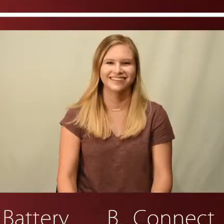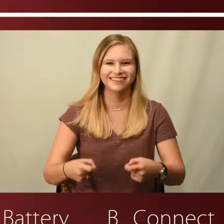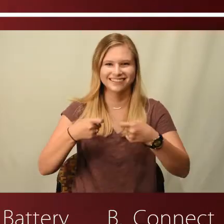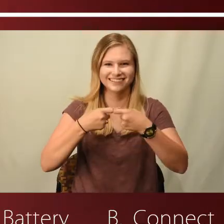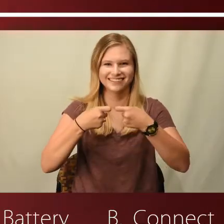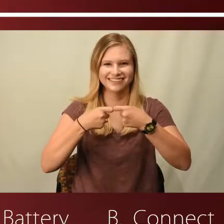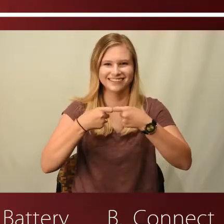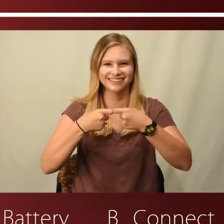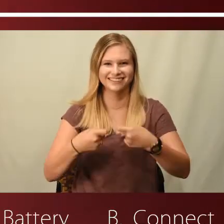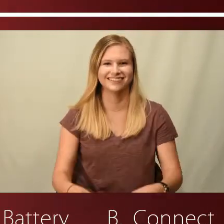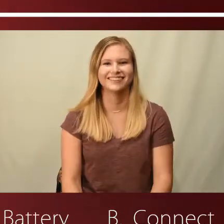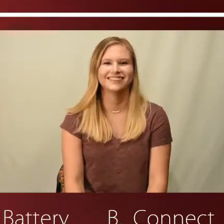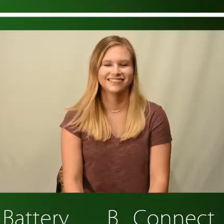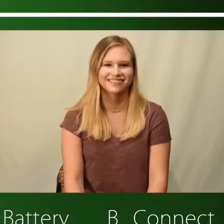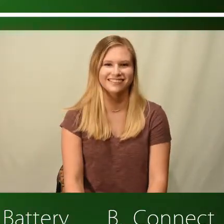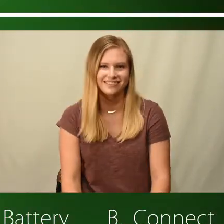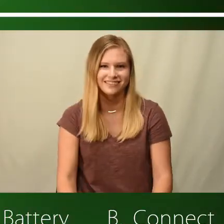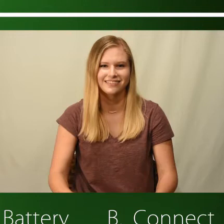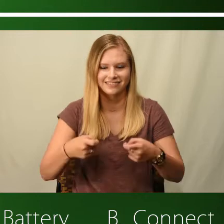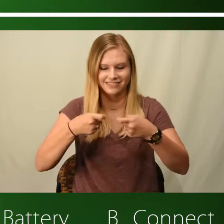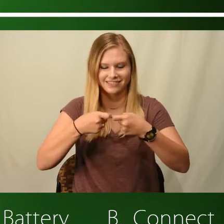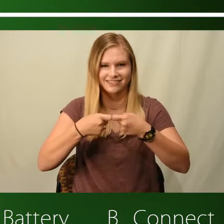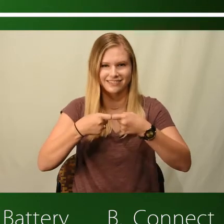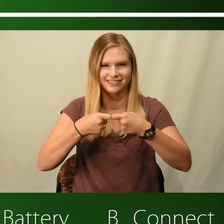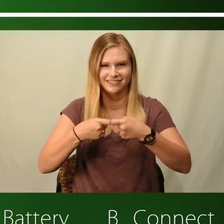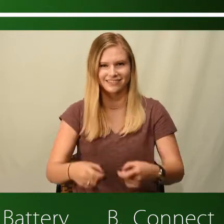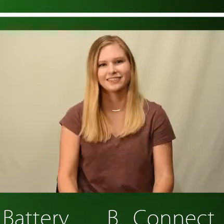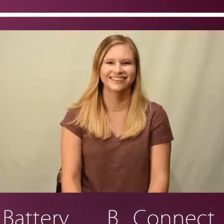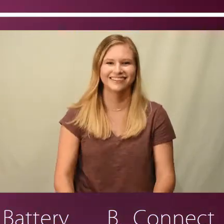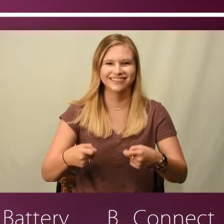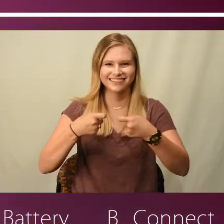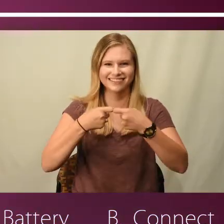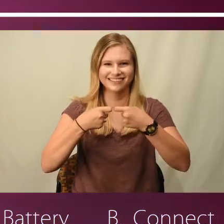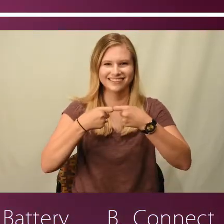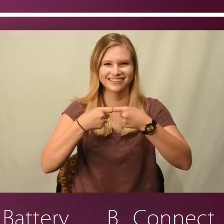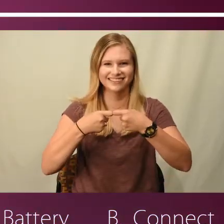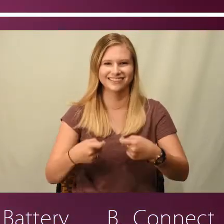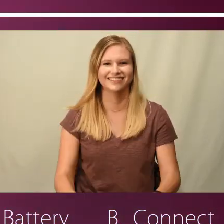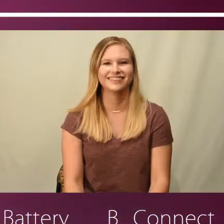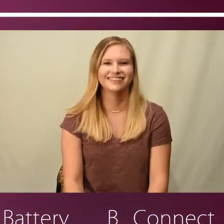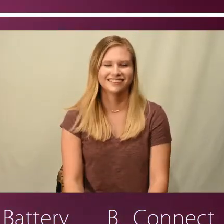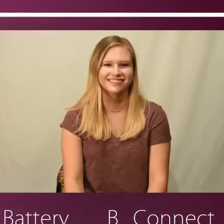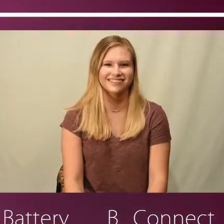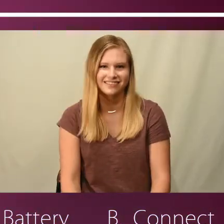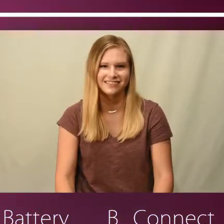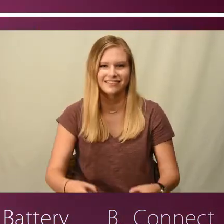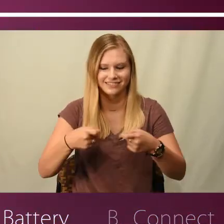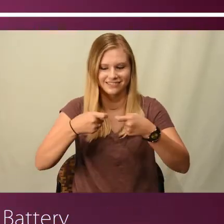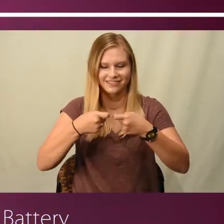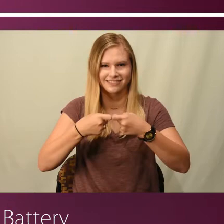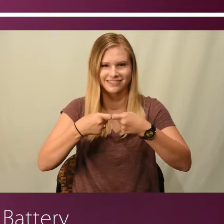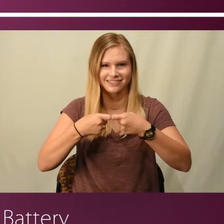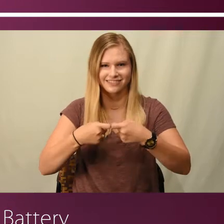The connect or chain? Chain. I'm gonna go with chain. This looks like she's connecting her fingers, so I'm gonna